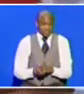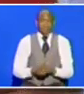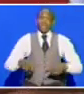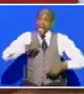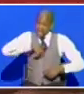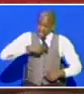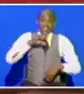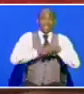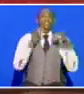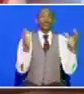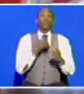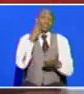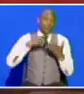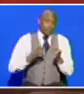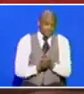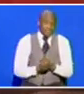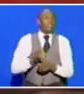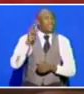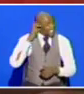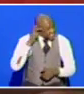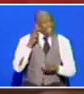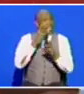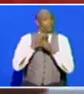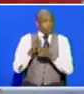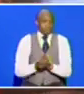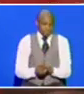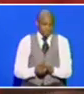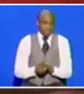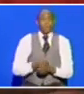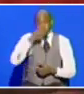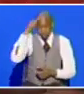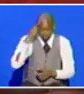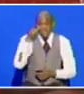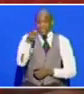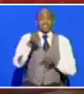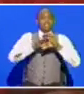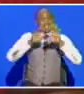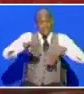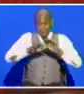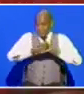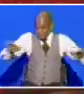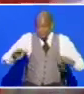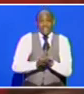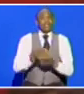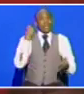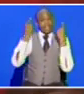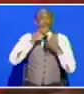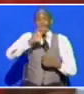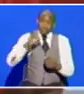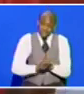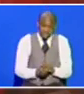Sisi wana NASA tunasema, naomba munisikilize, kwa sababu ya mashamba yako katika Kericho